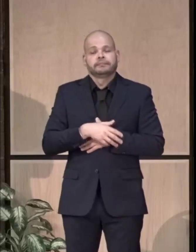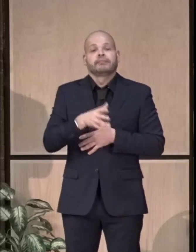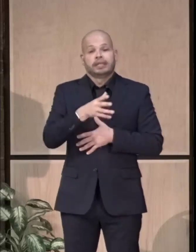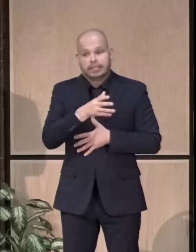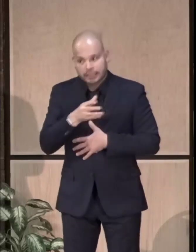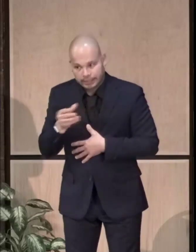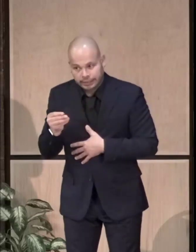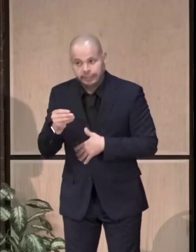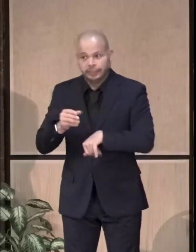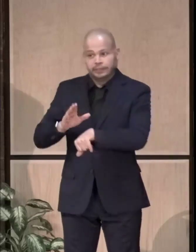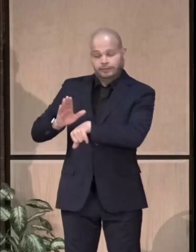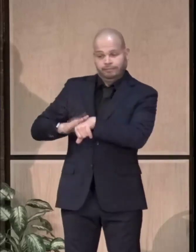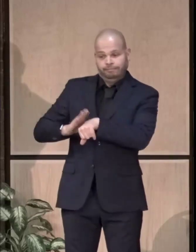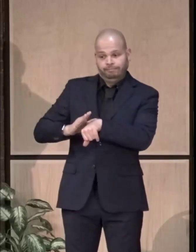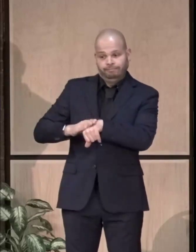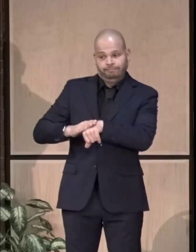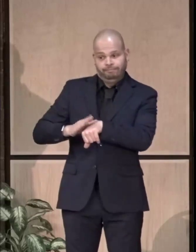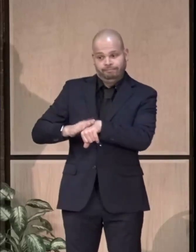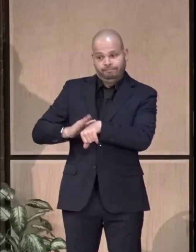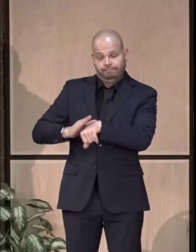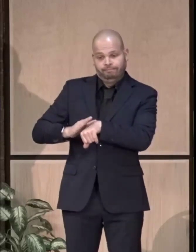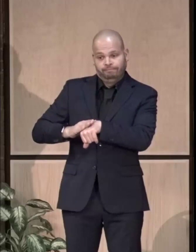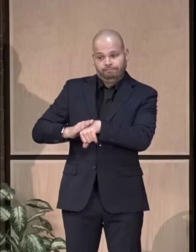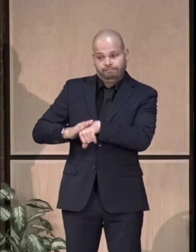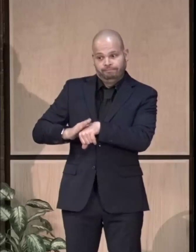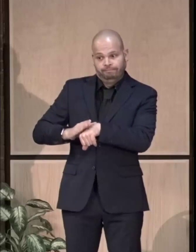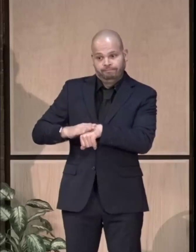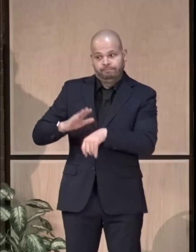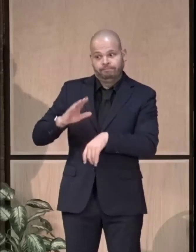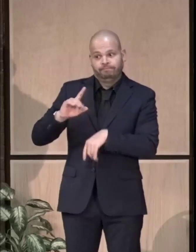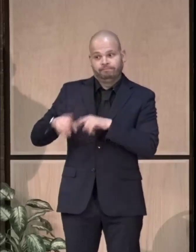morning conversations, text messages. Okay. Ready?